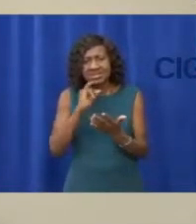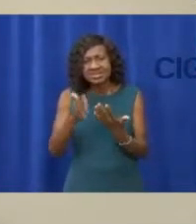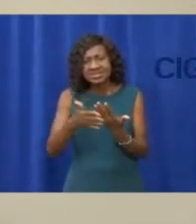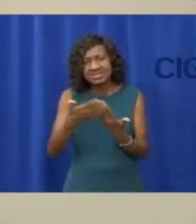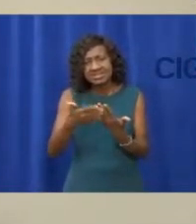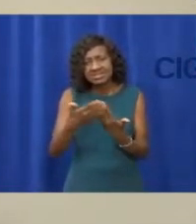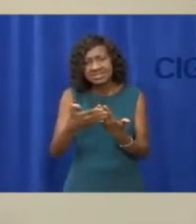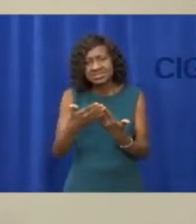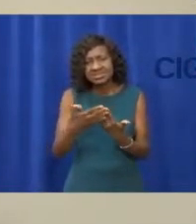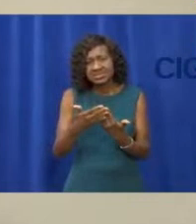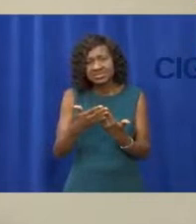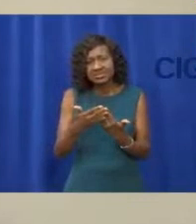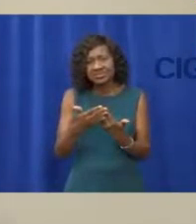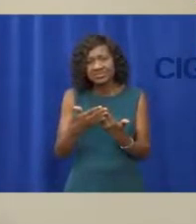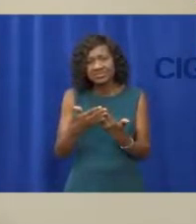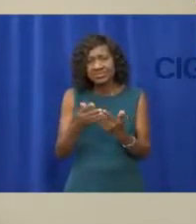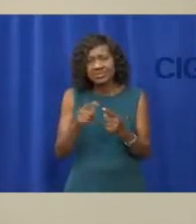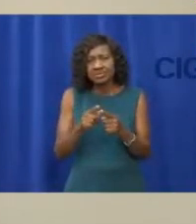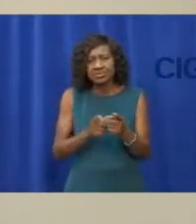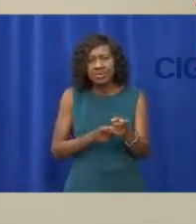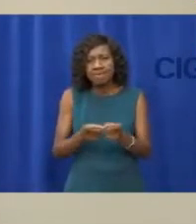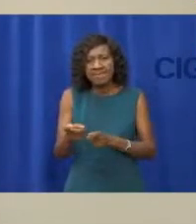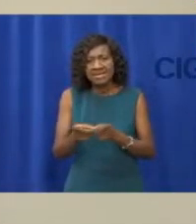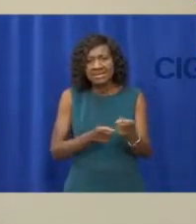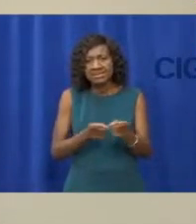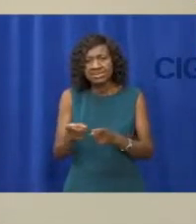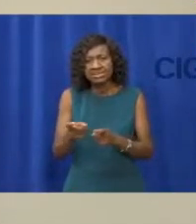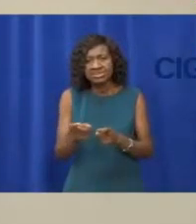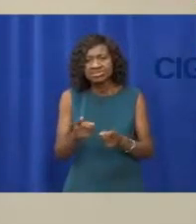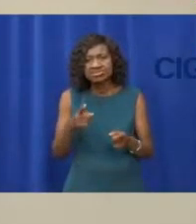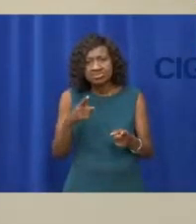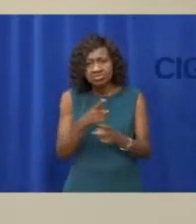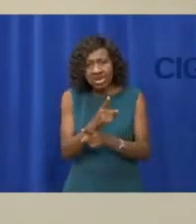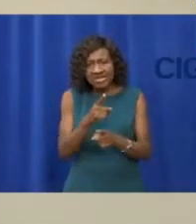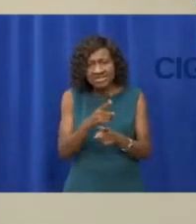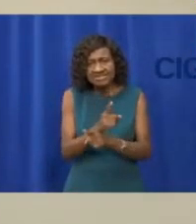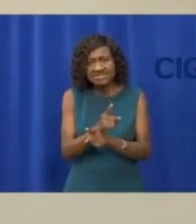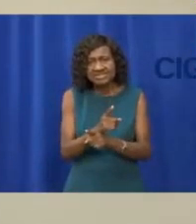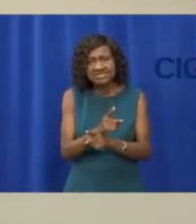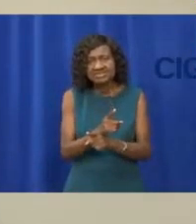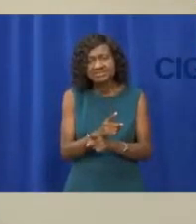in general terms, it becomes for us to manage this crisis.